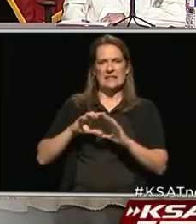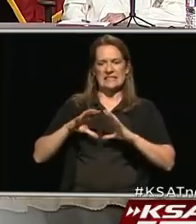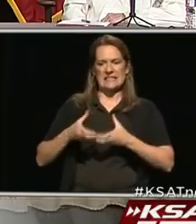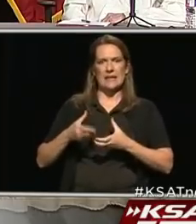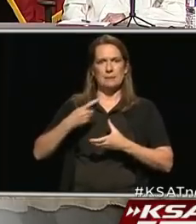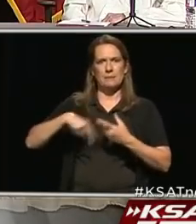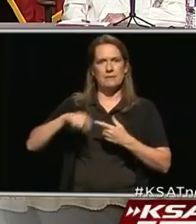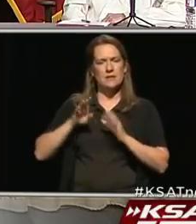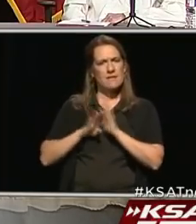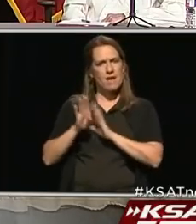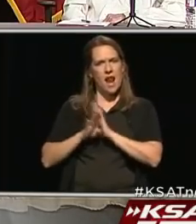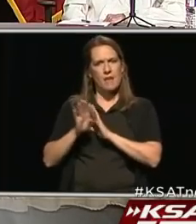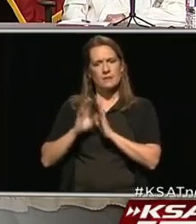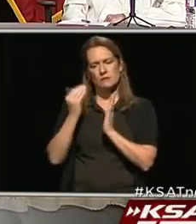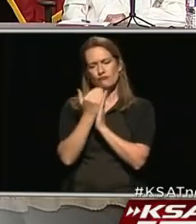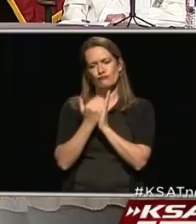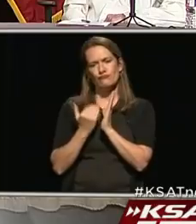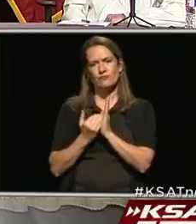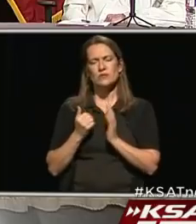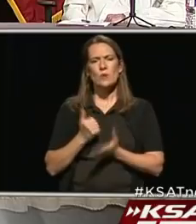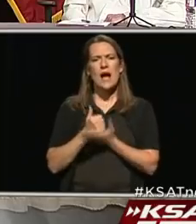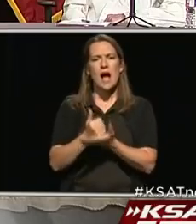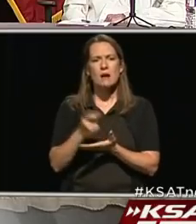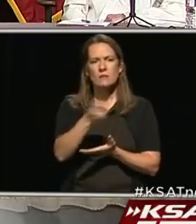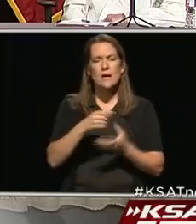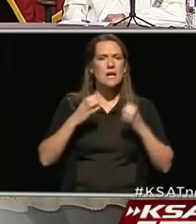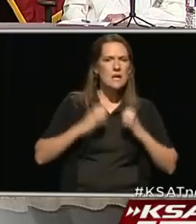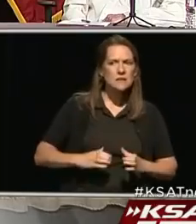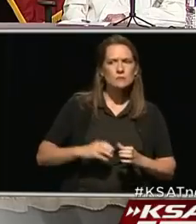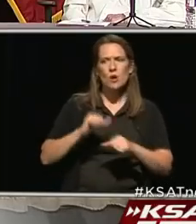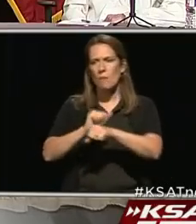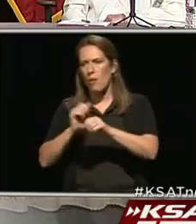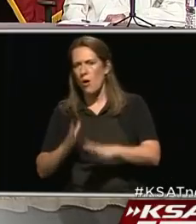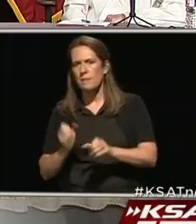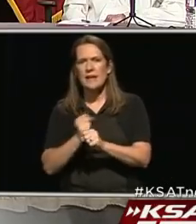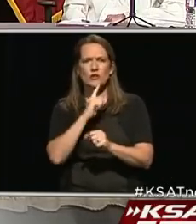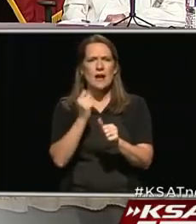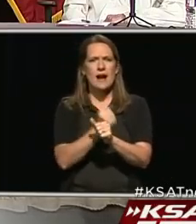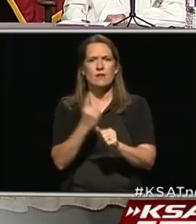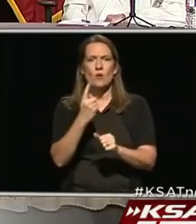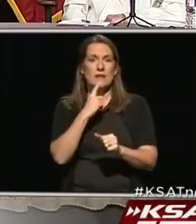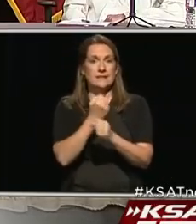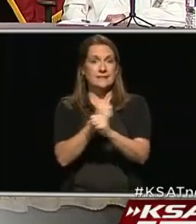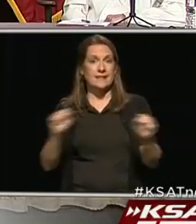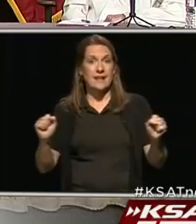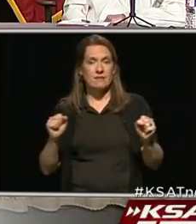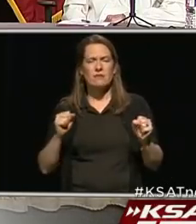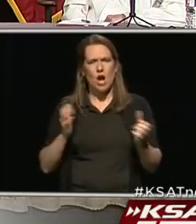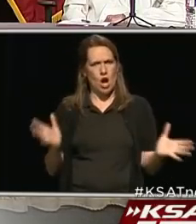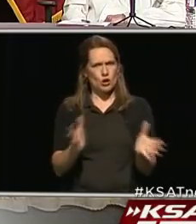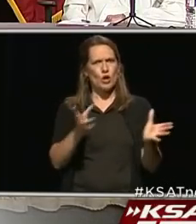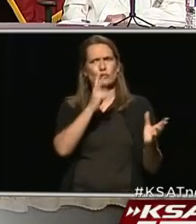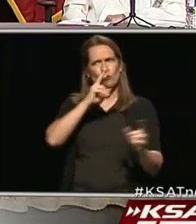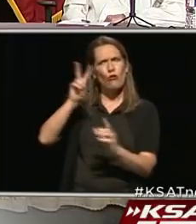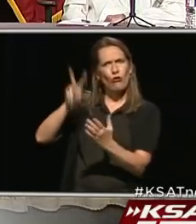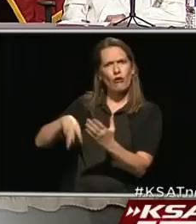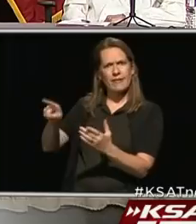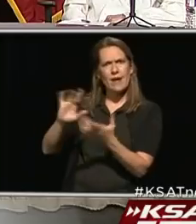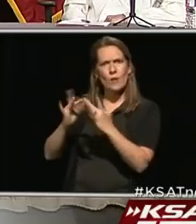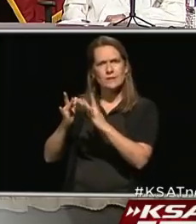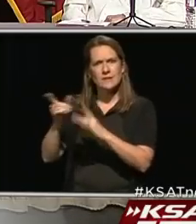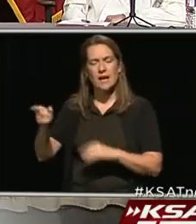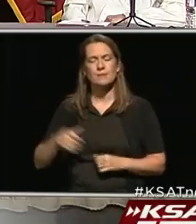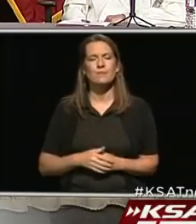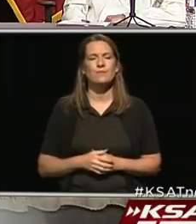their business, their employees, their customers are safe. It's a great website, and I encourage you to go look for it. On testing, our